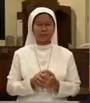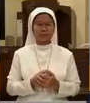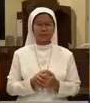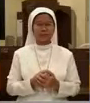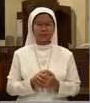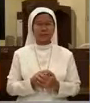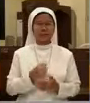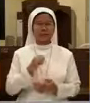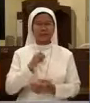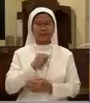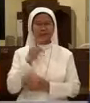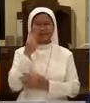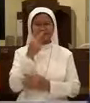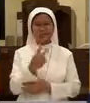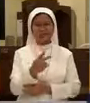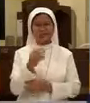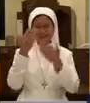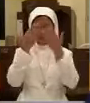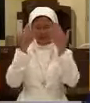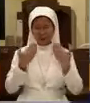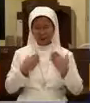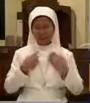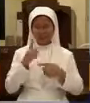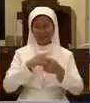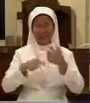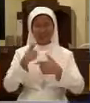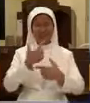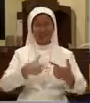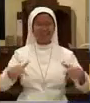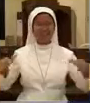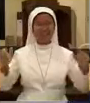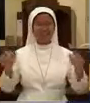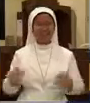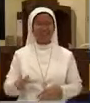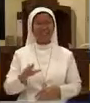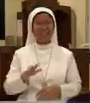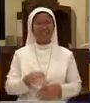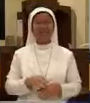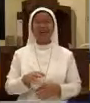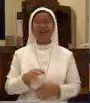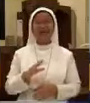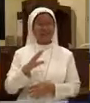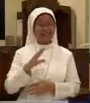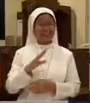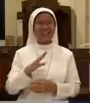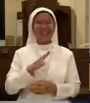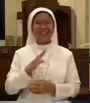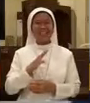I see a sister doing the sign language. Sister, am I talking too fast?